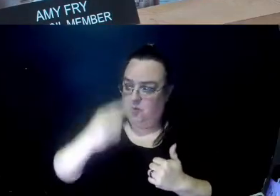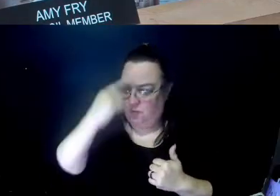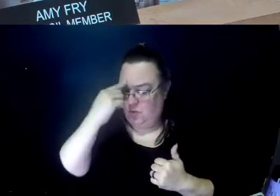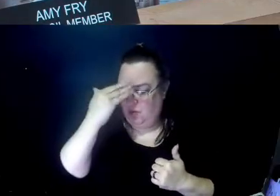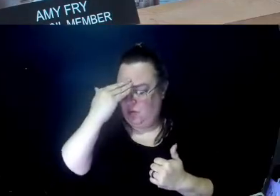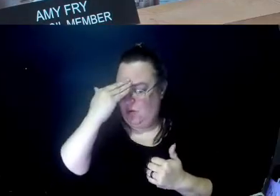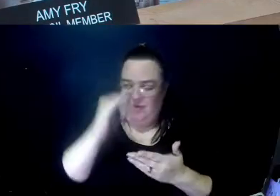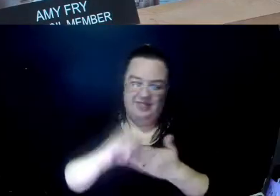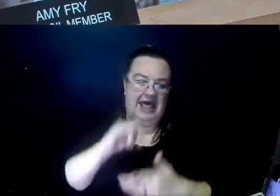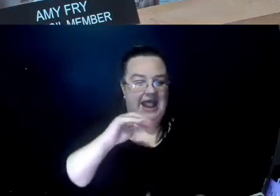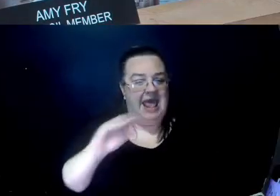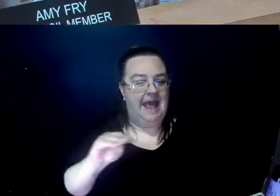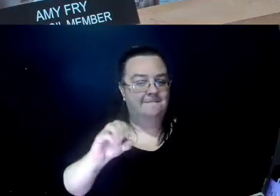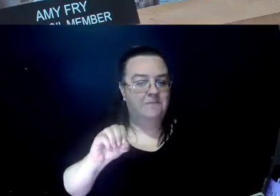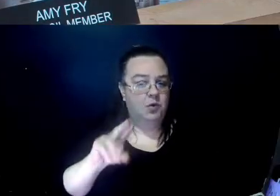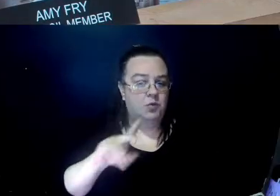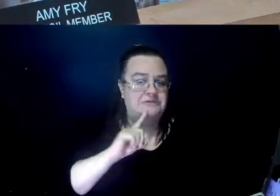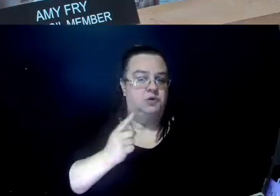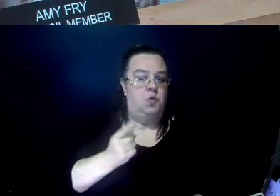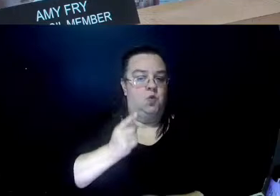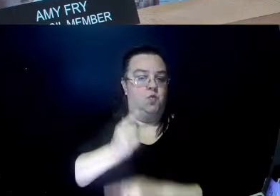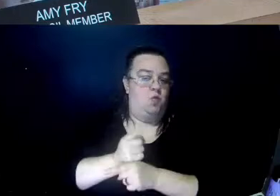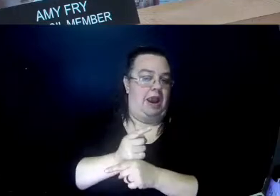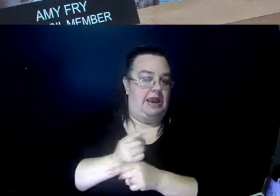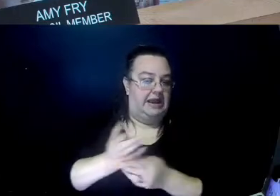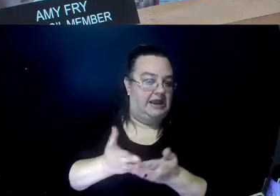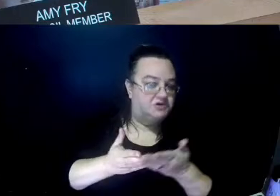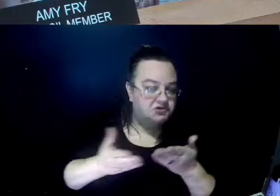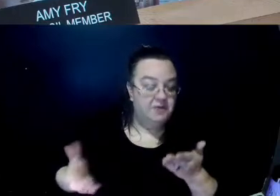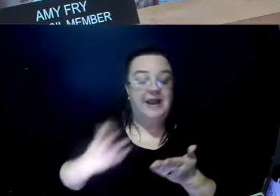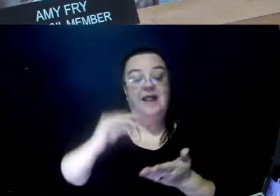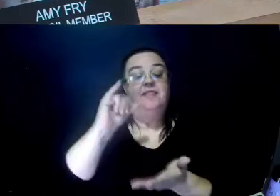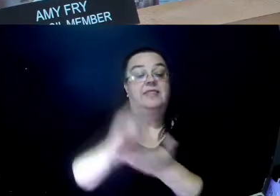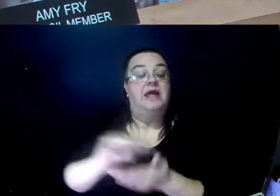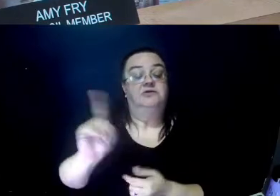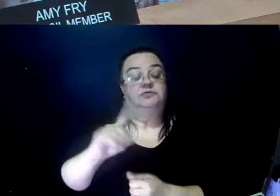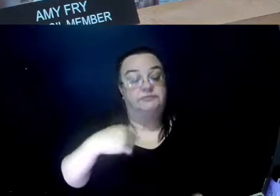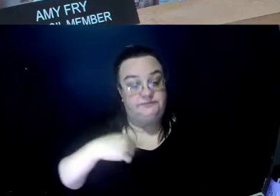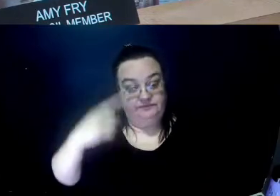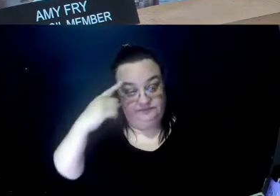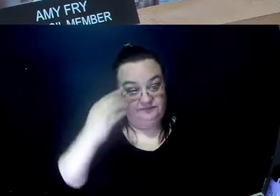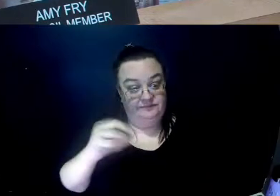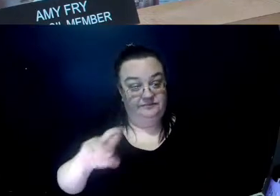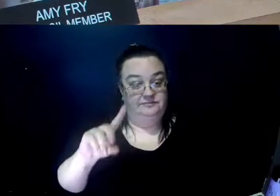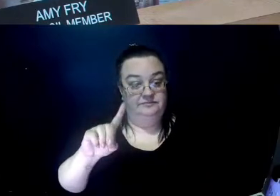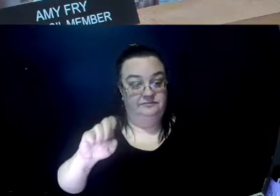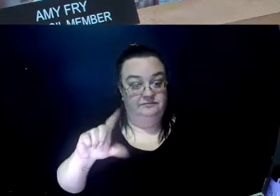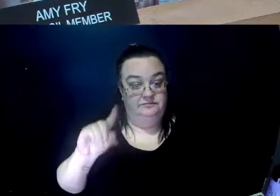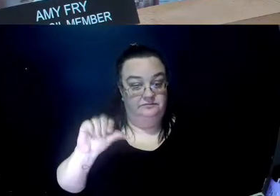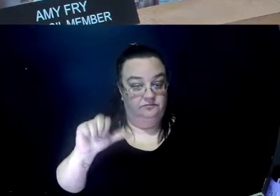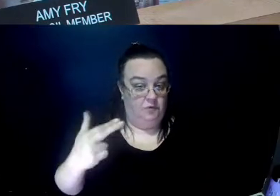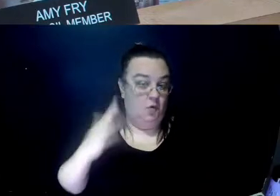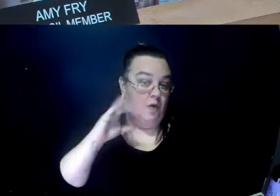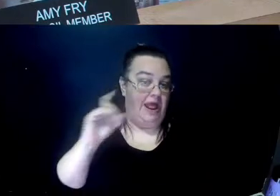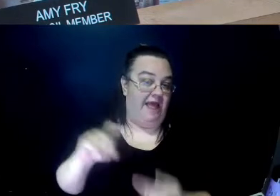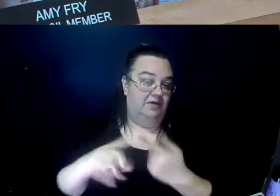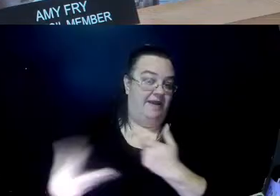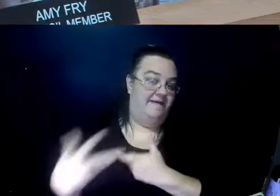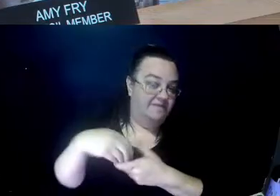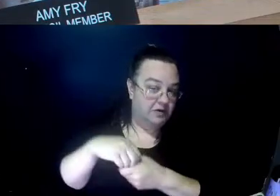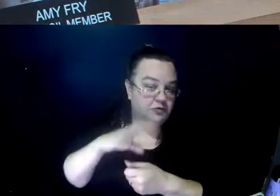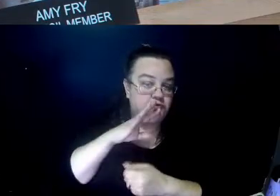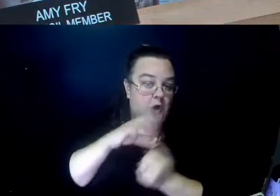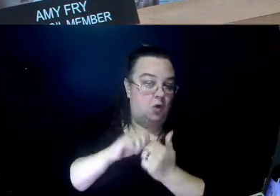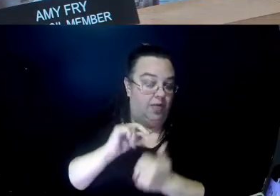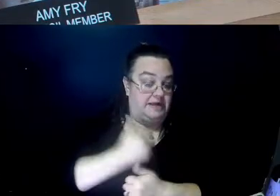right instrument. And that's where I think Mr. Deloge will have to come in and talk to us about.